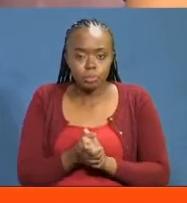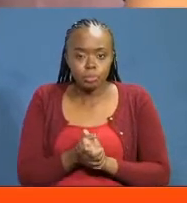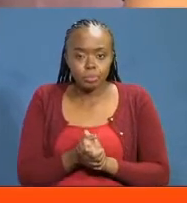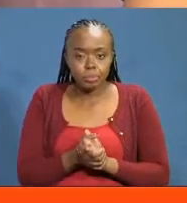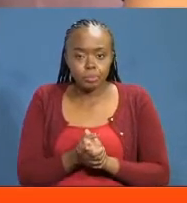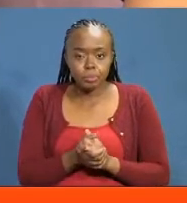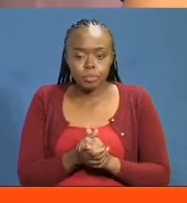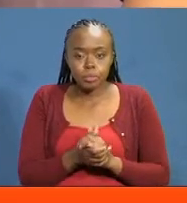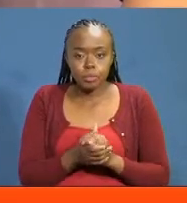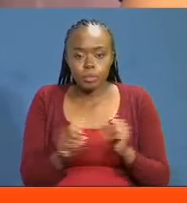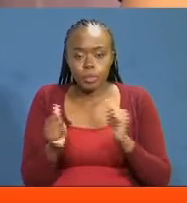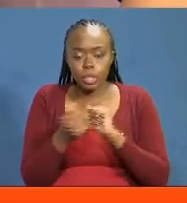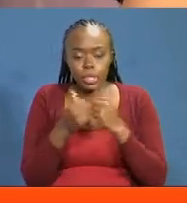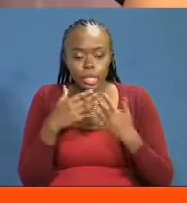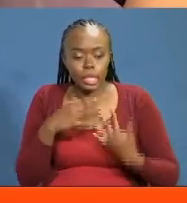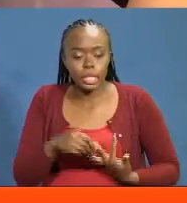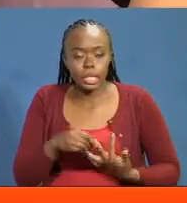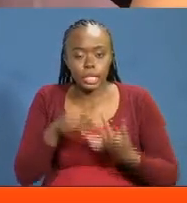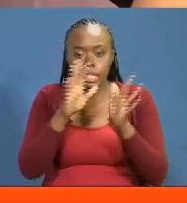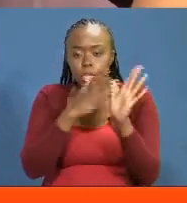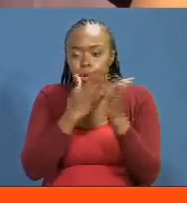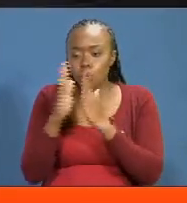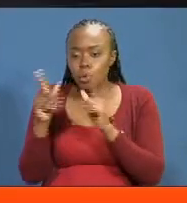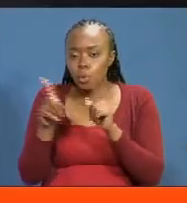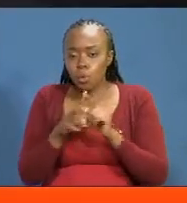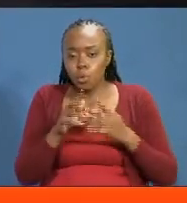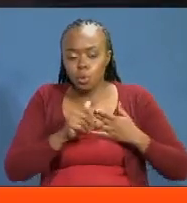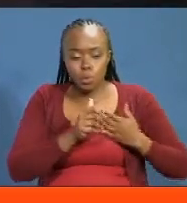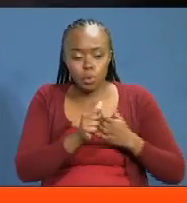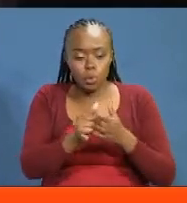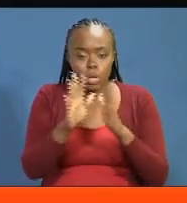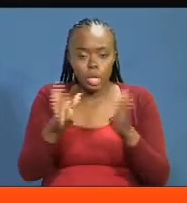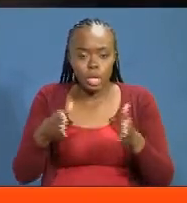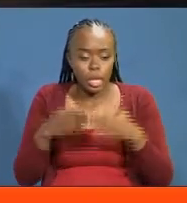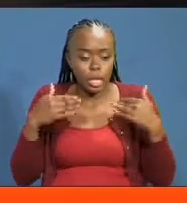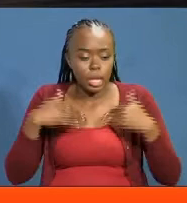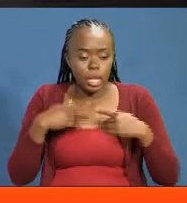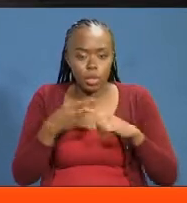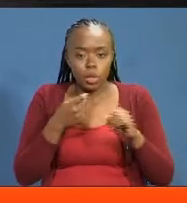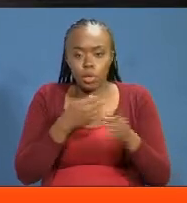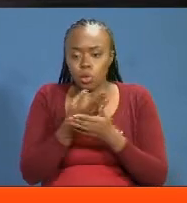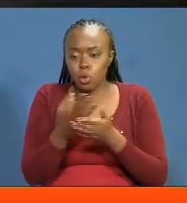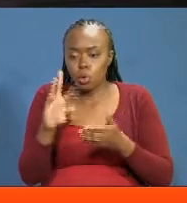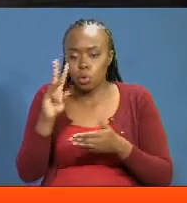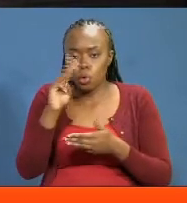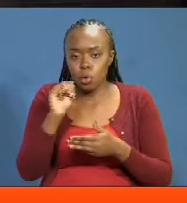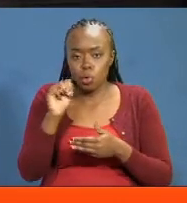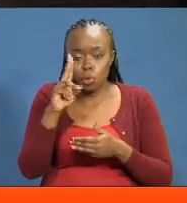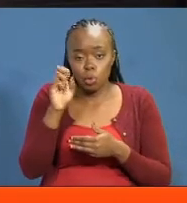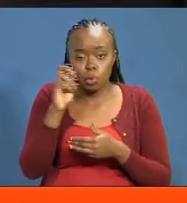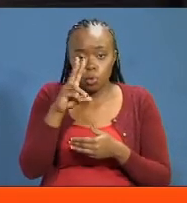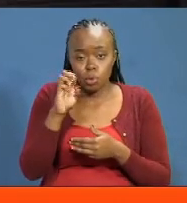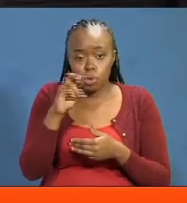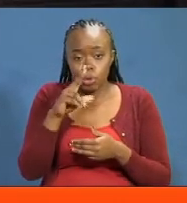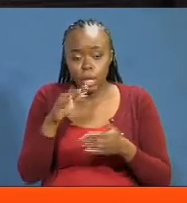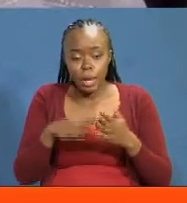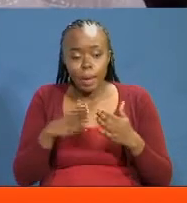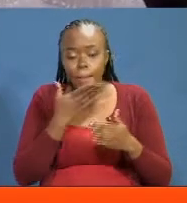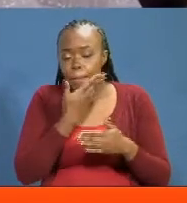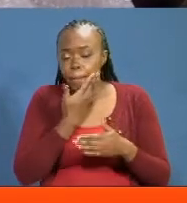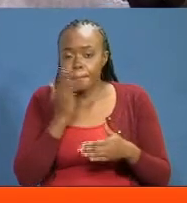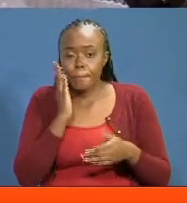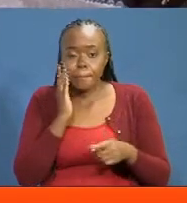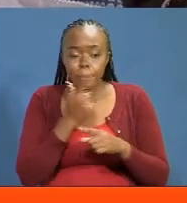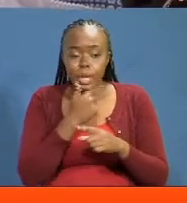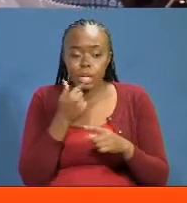It would be a unique funeral ceremony for leaders attending the burial ceremony of Nancy Muthoni Kibe, mother to businessman Joe